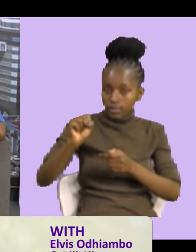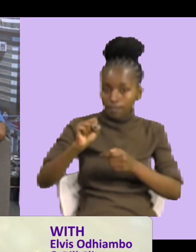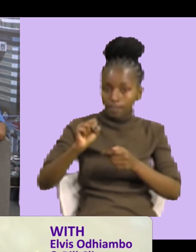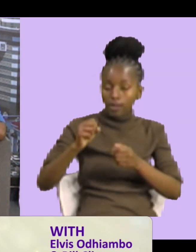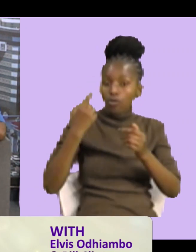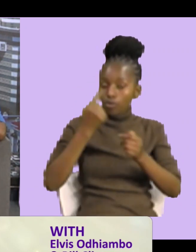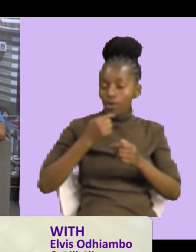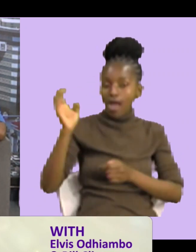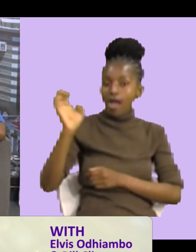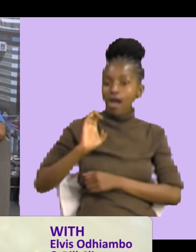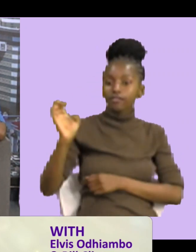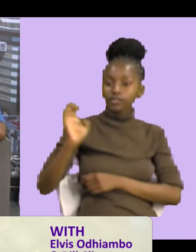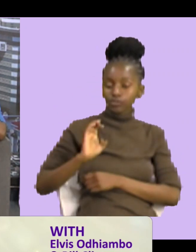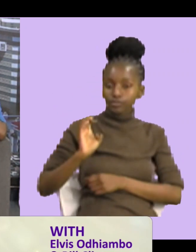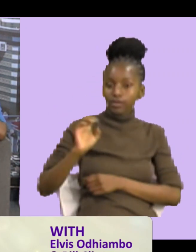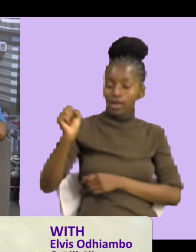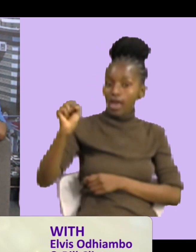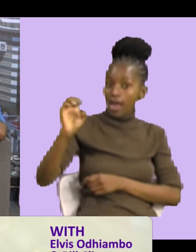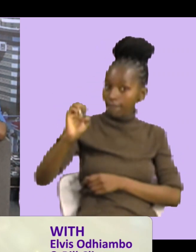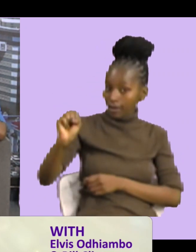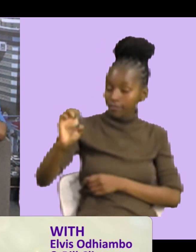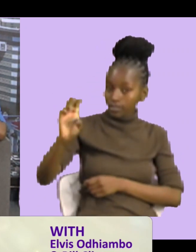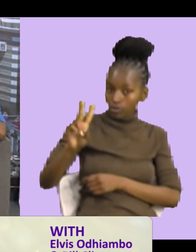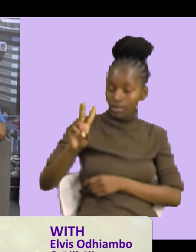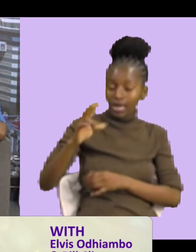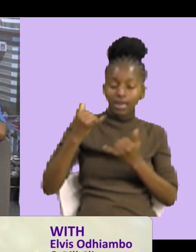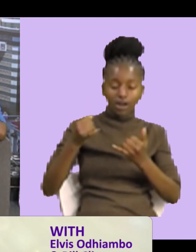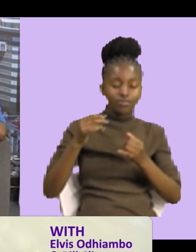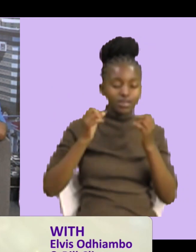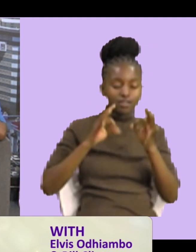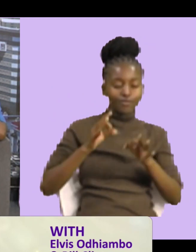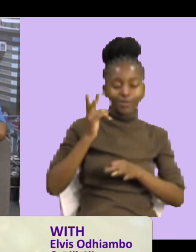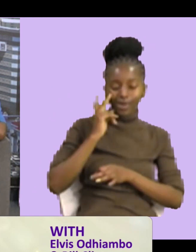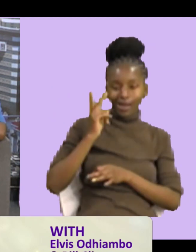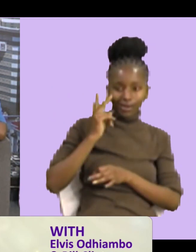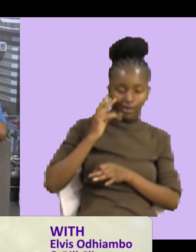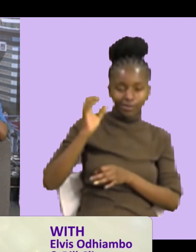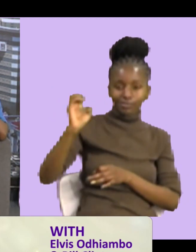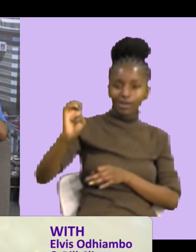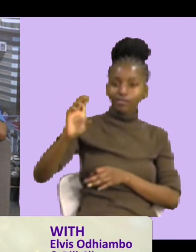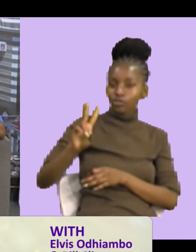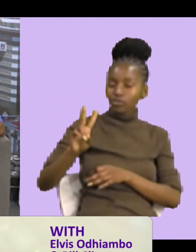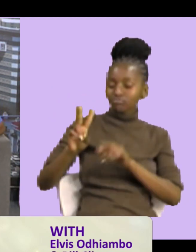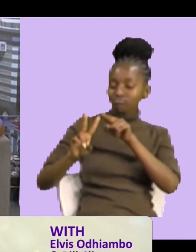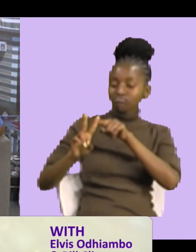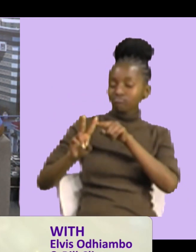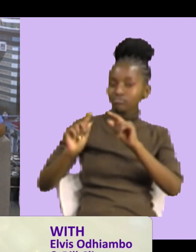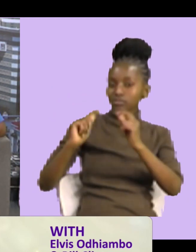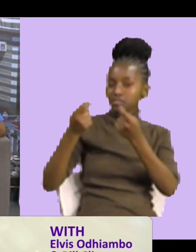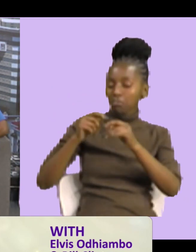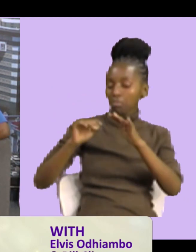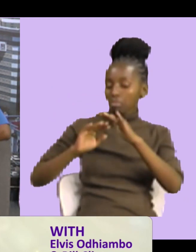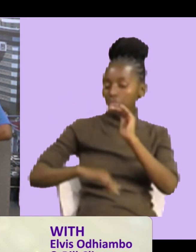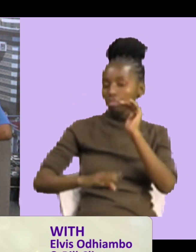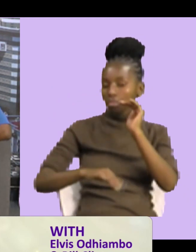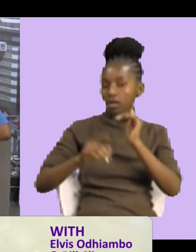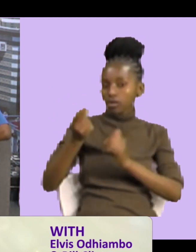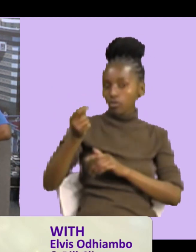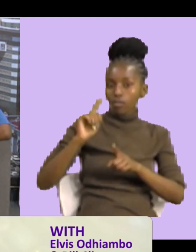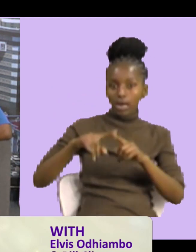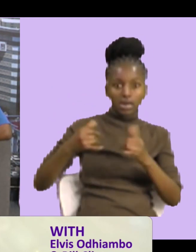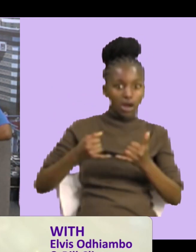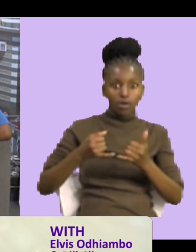they meet. Everton, one might see this situation, they are the underdogs, but that term now squeezy is not